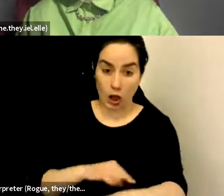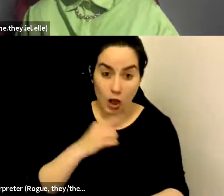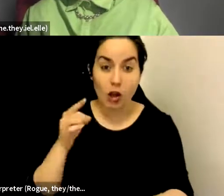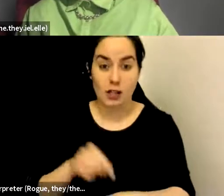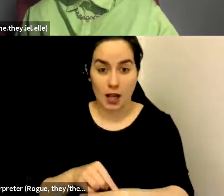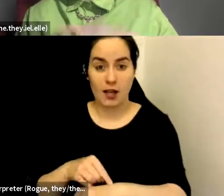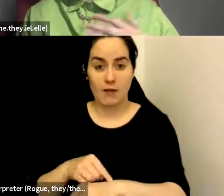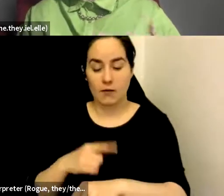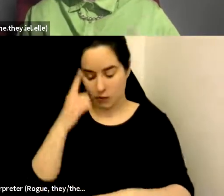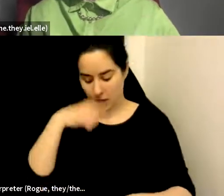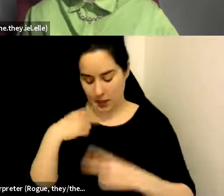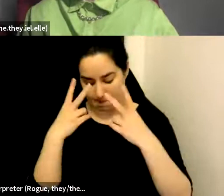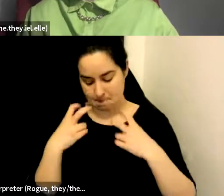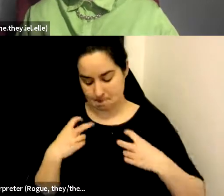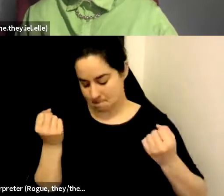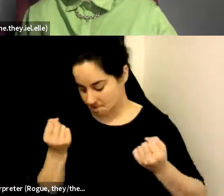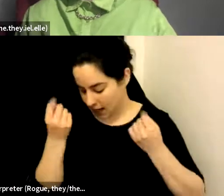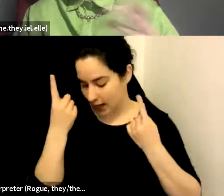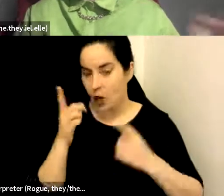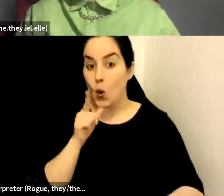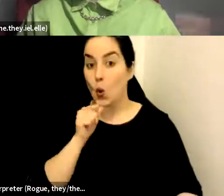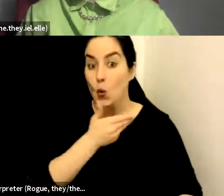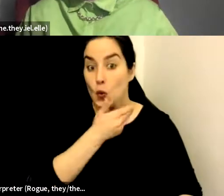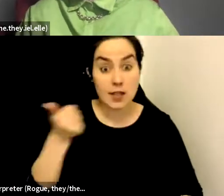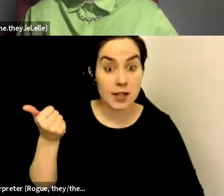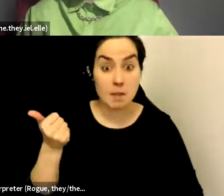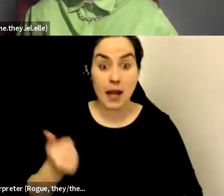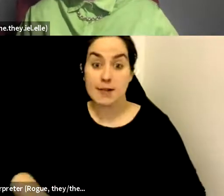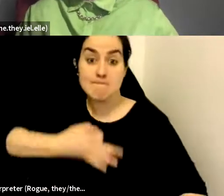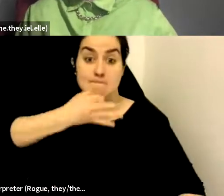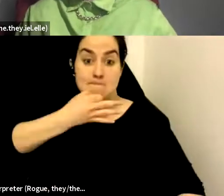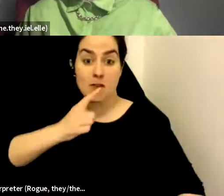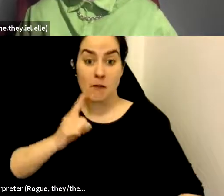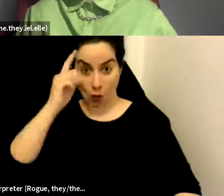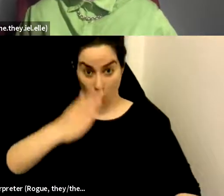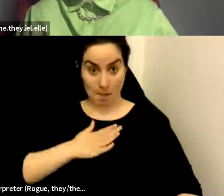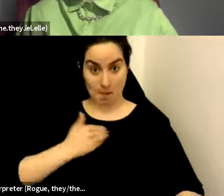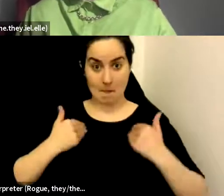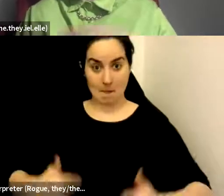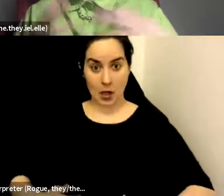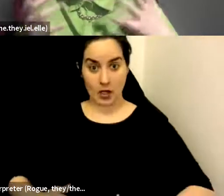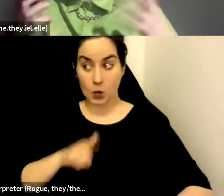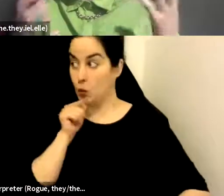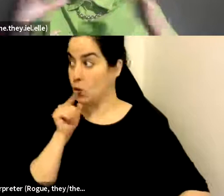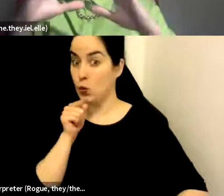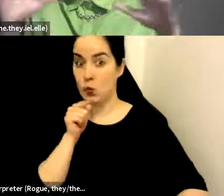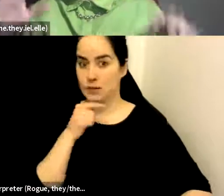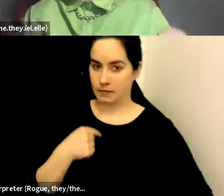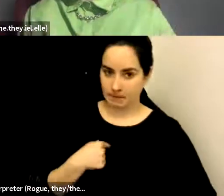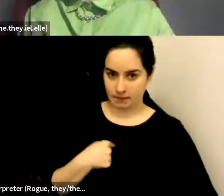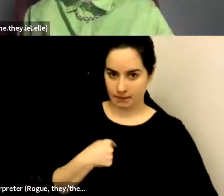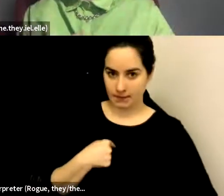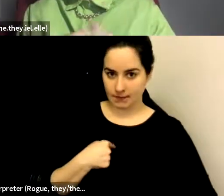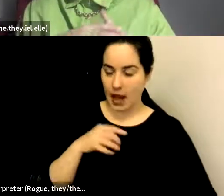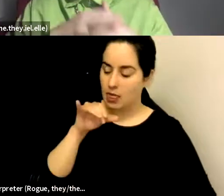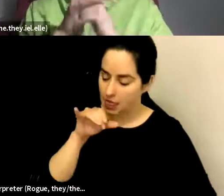best person to know what was best for my body. And to me, that really fell into